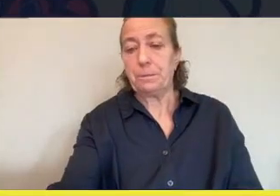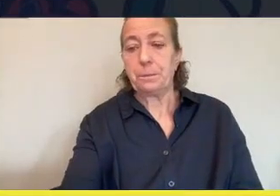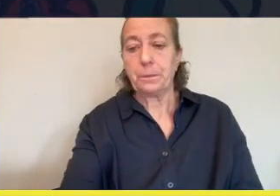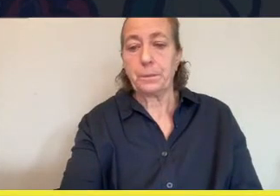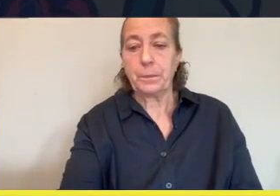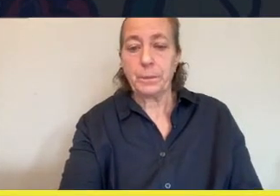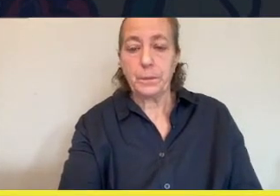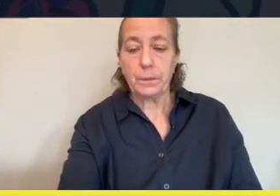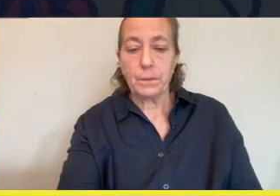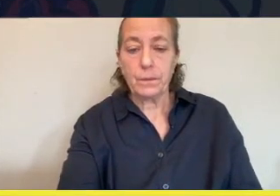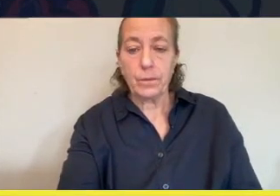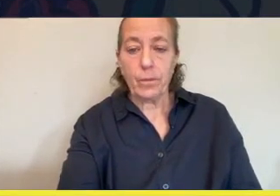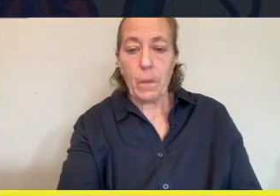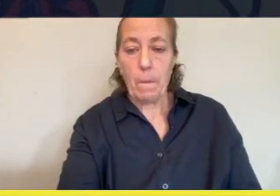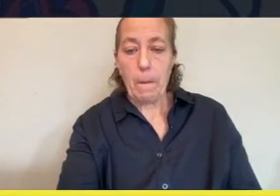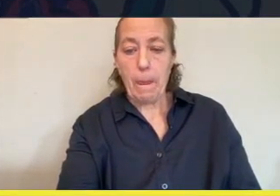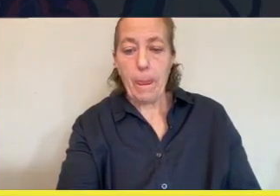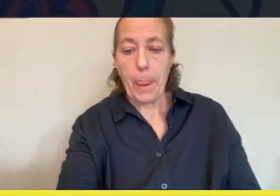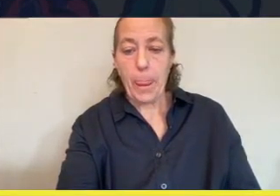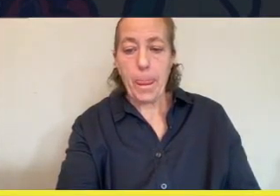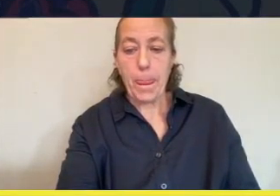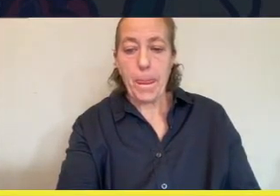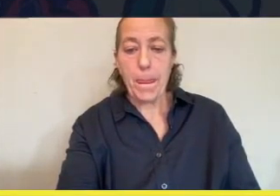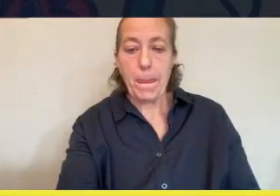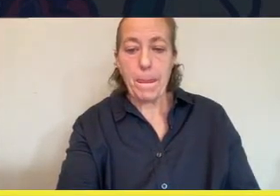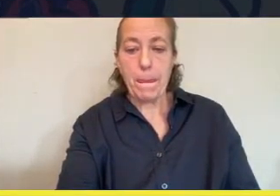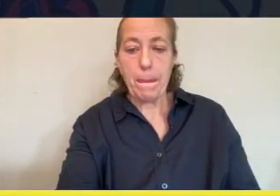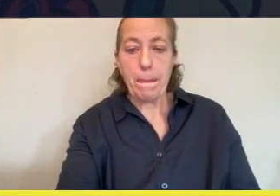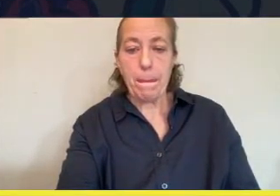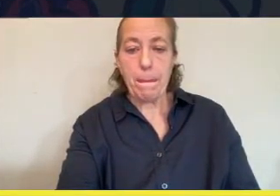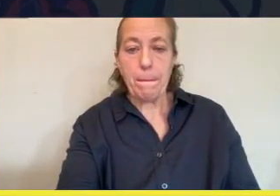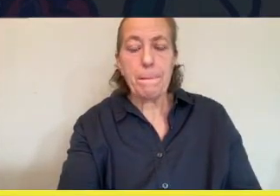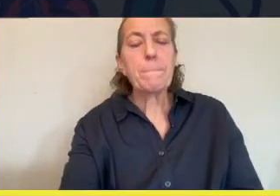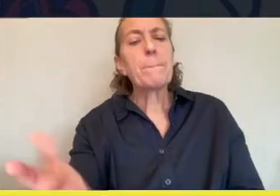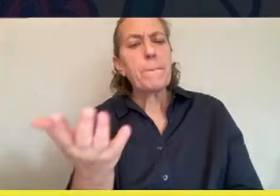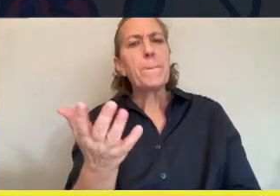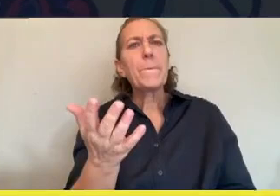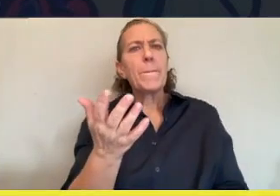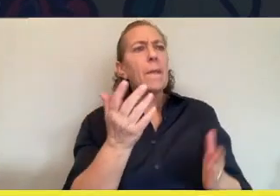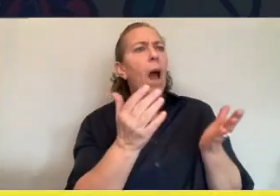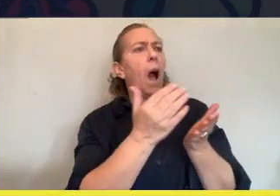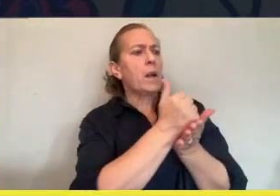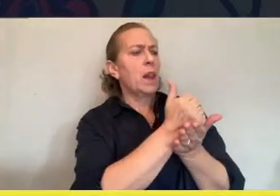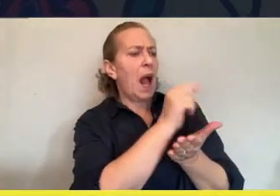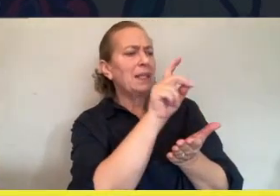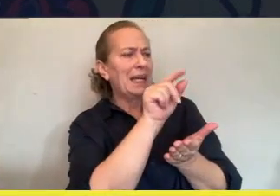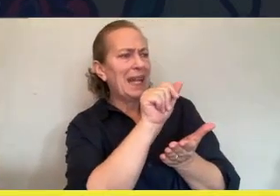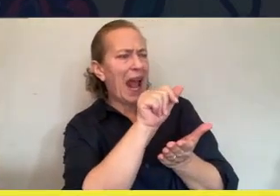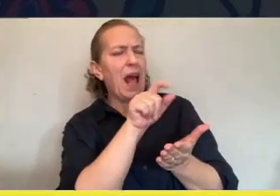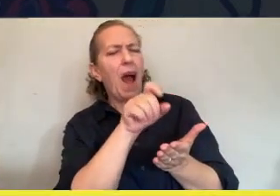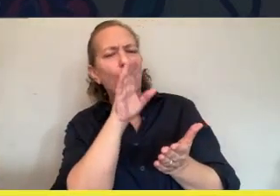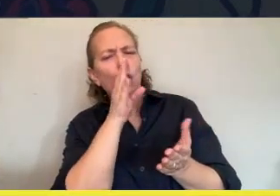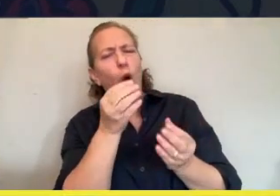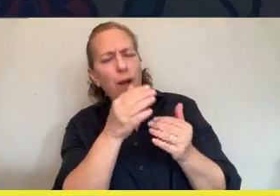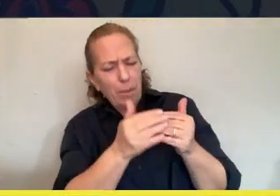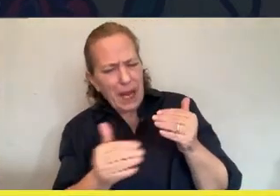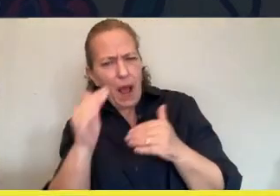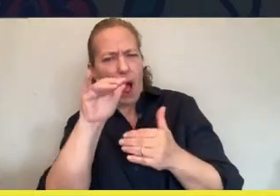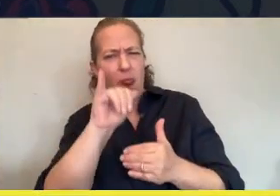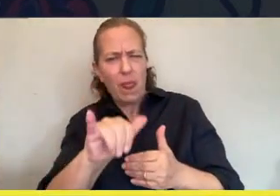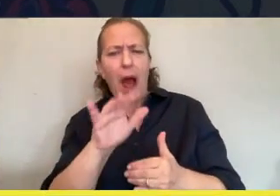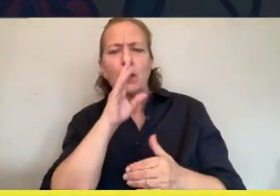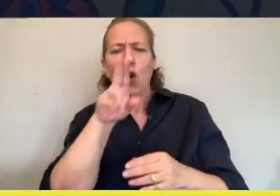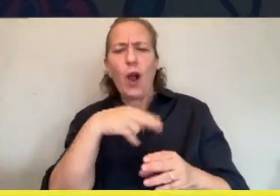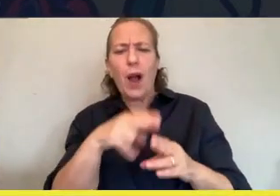We must begin to move beyond talking about collecting data on disability to start talking about harmonization